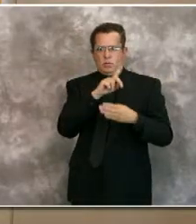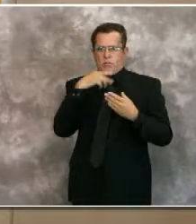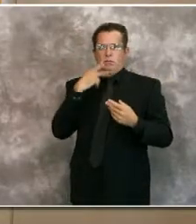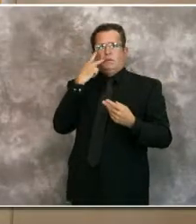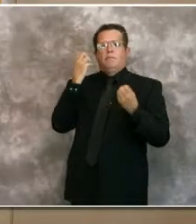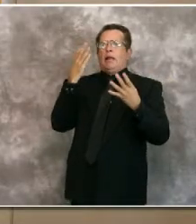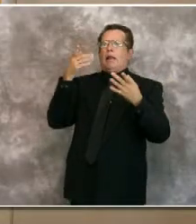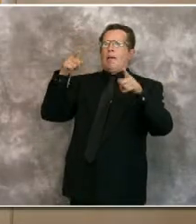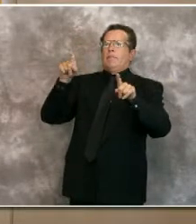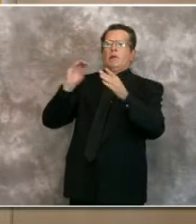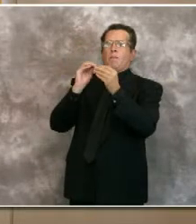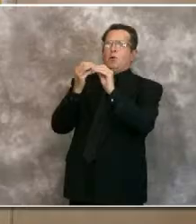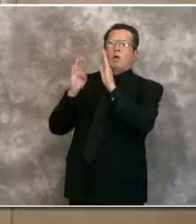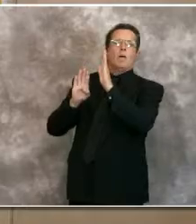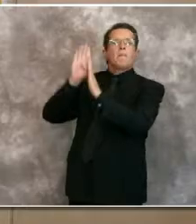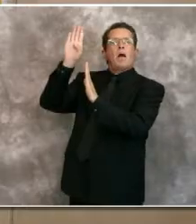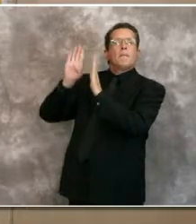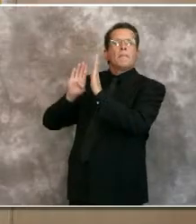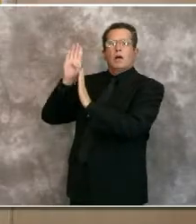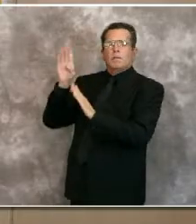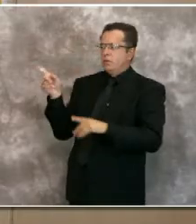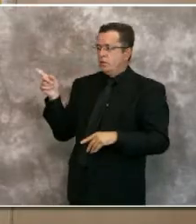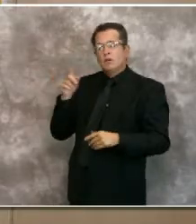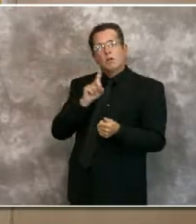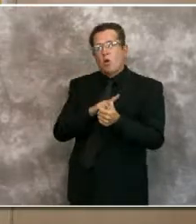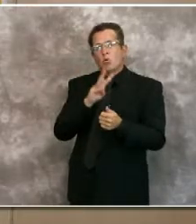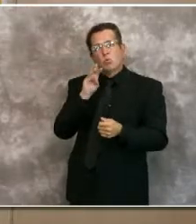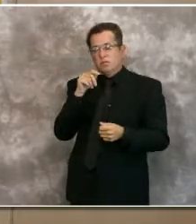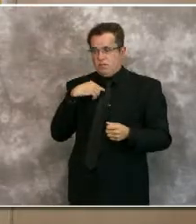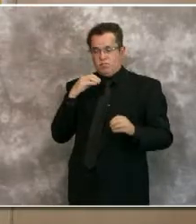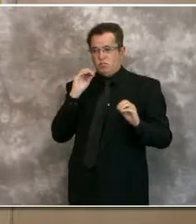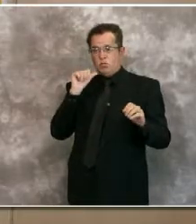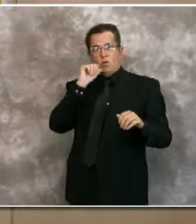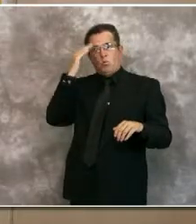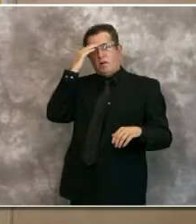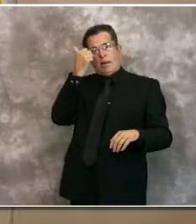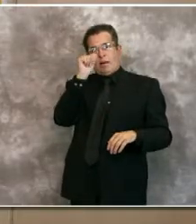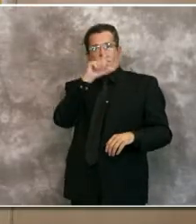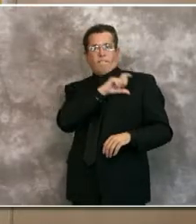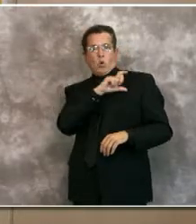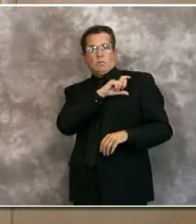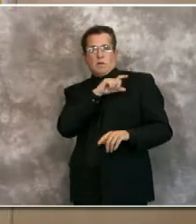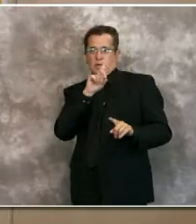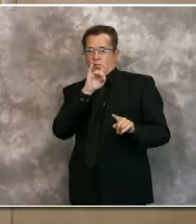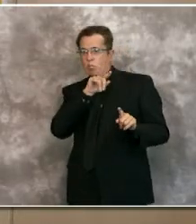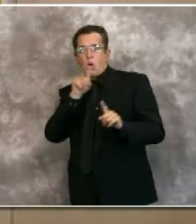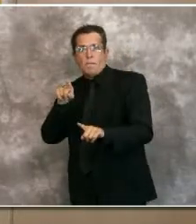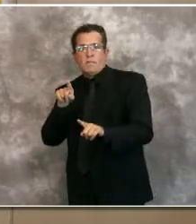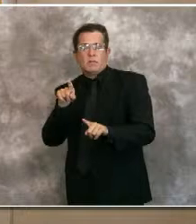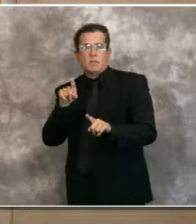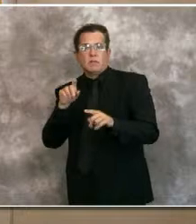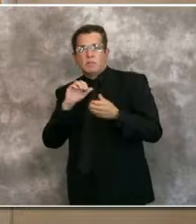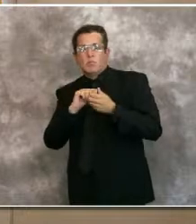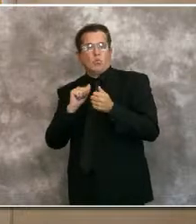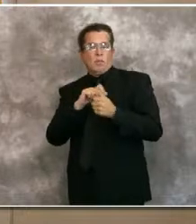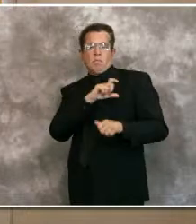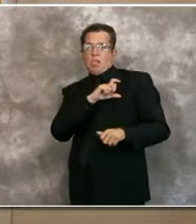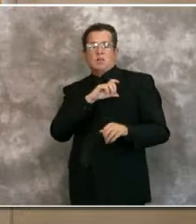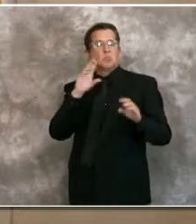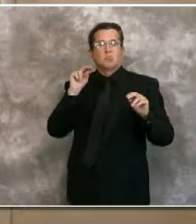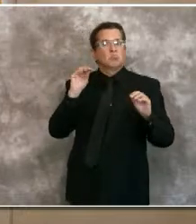rising? No, I am not aware of any enforcement that was conducted in collaboration with law